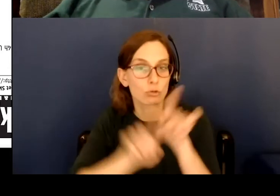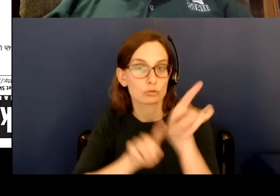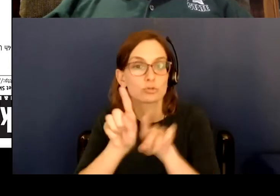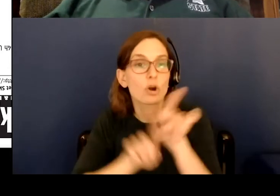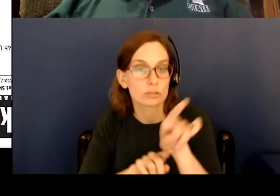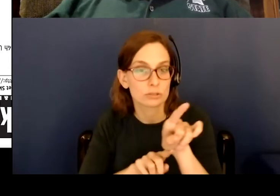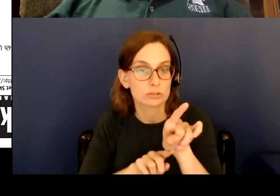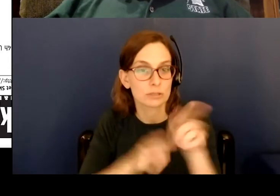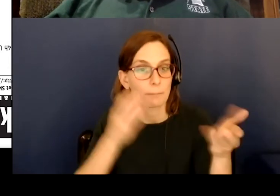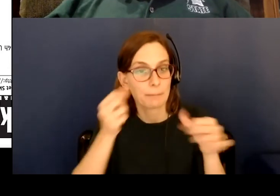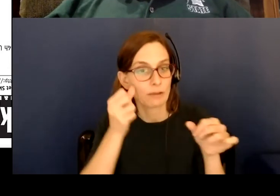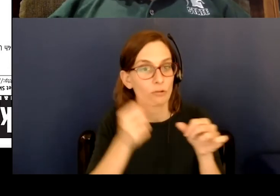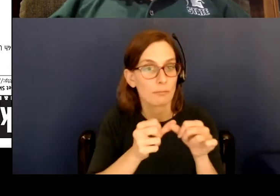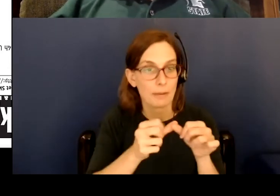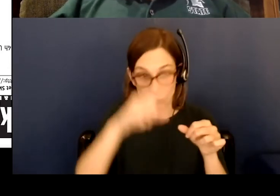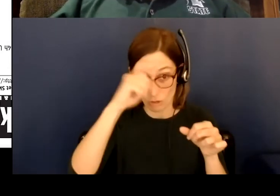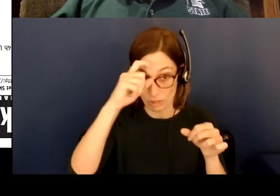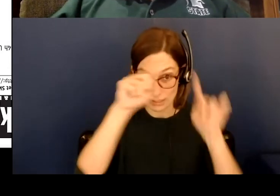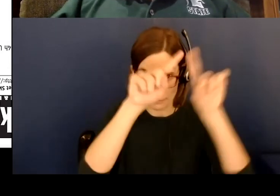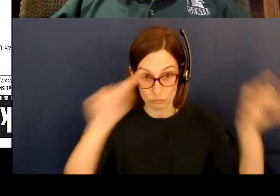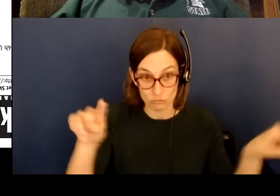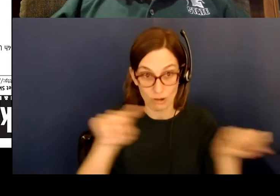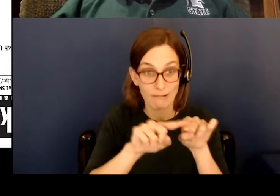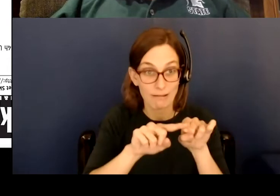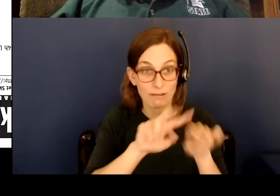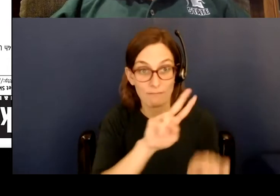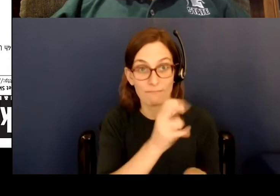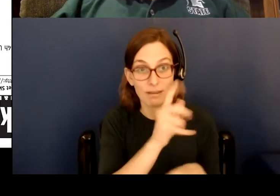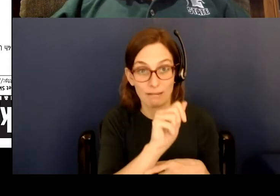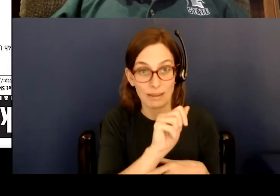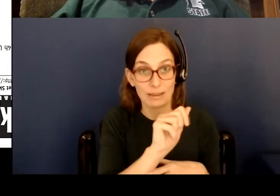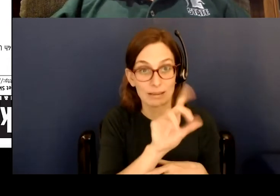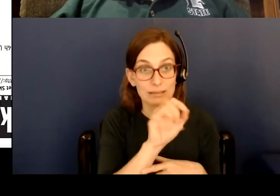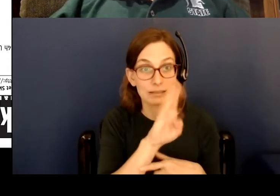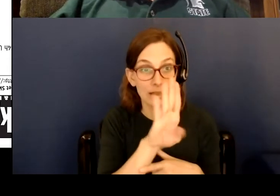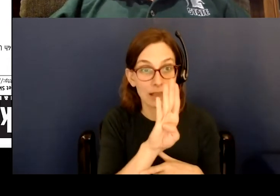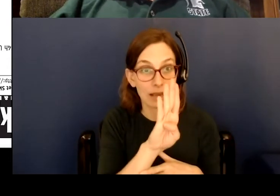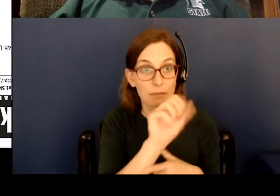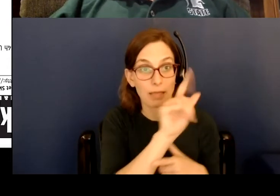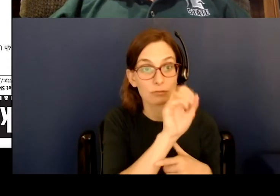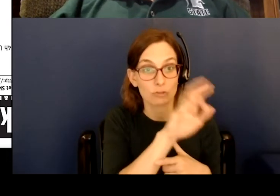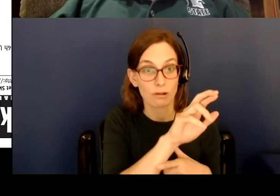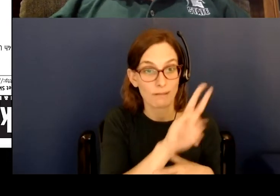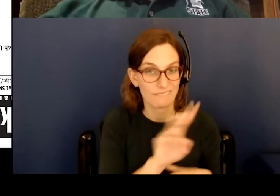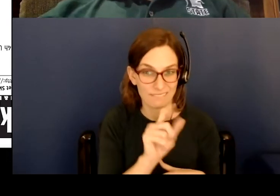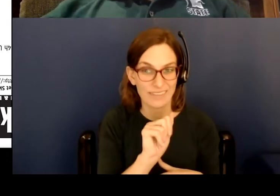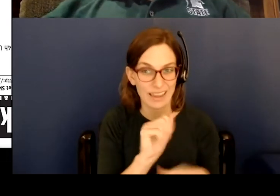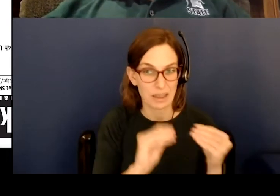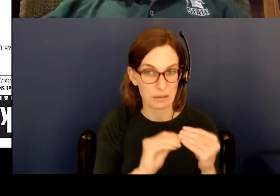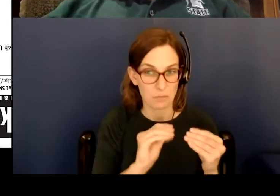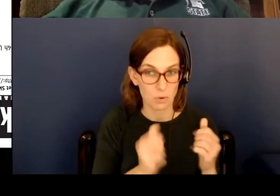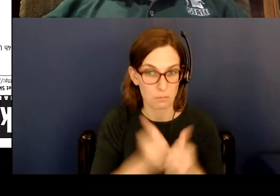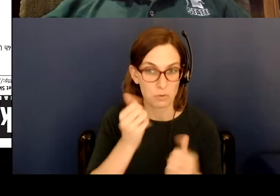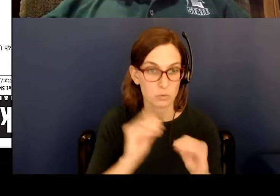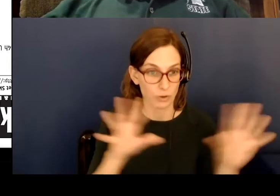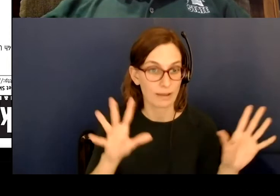may remember the summer triangle, Vega, Deneb, and Altair. Vega is the brightest of the 3. I'm going to make it